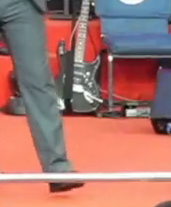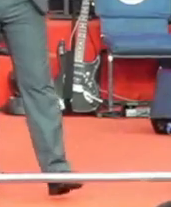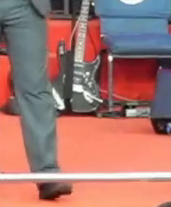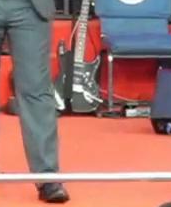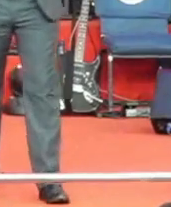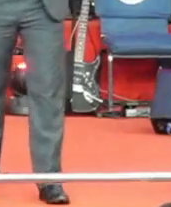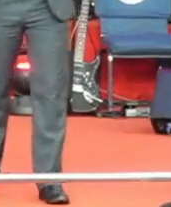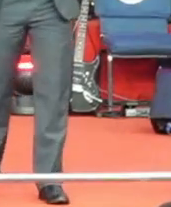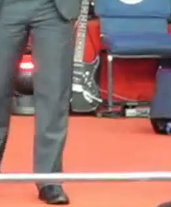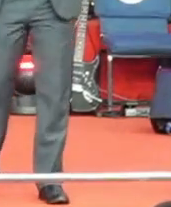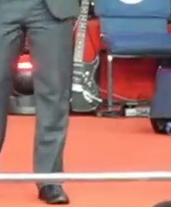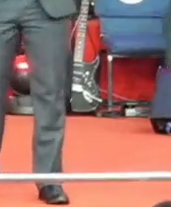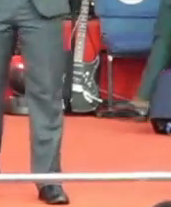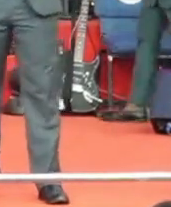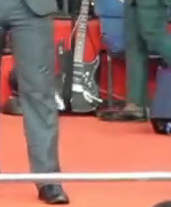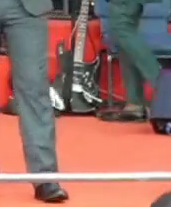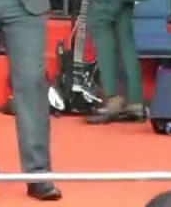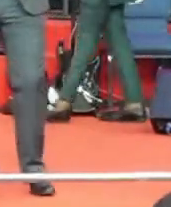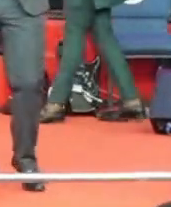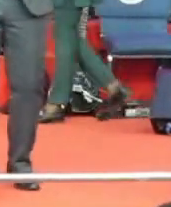life financially.